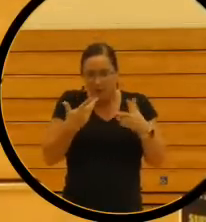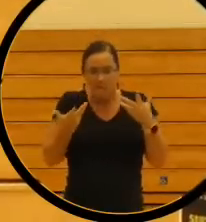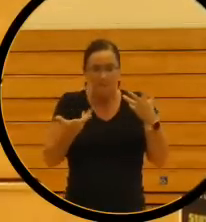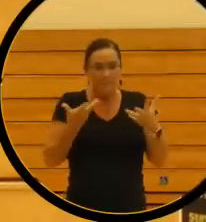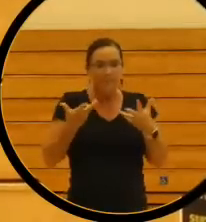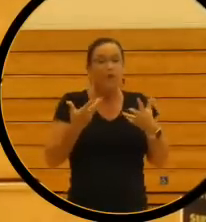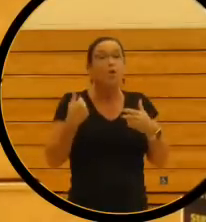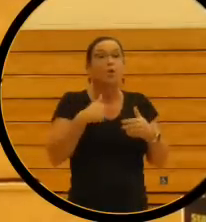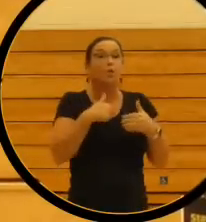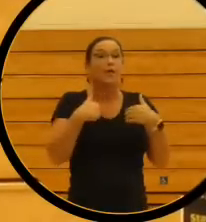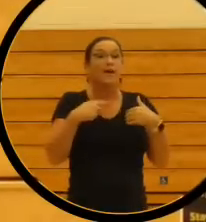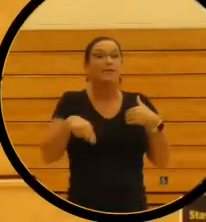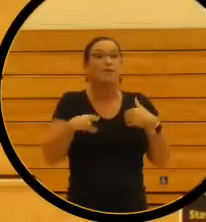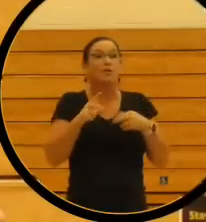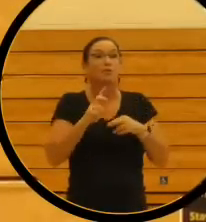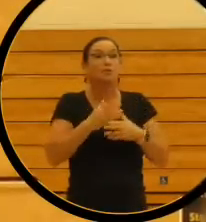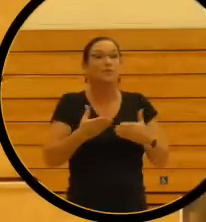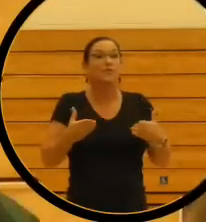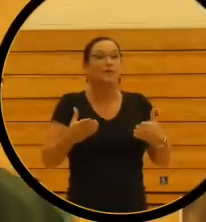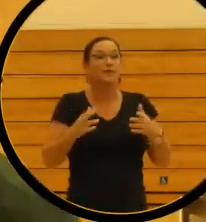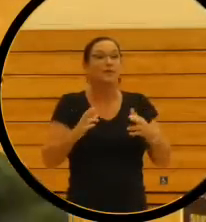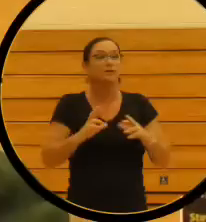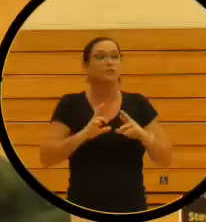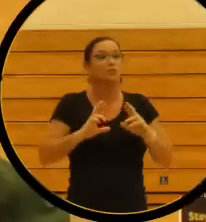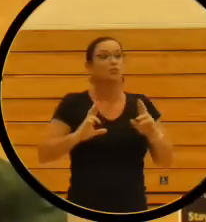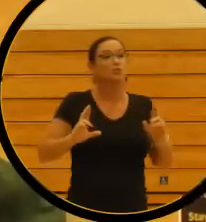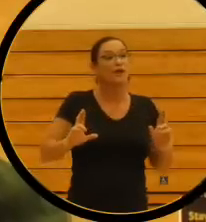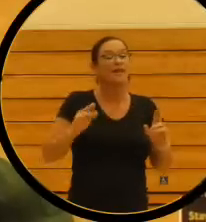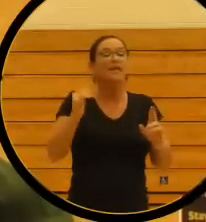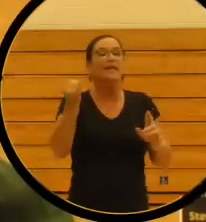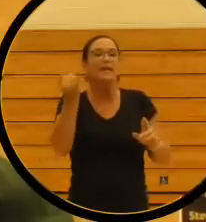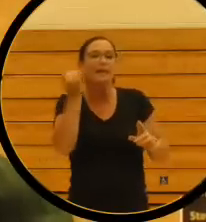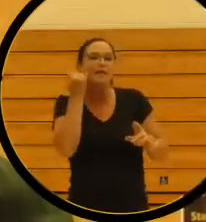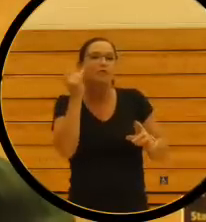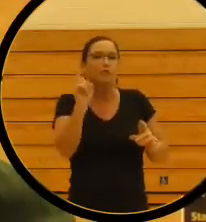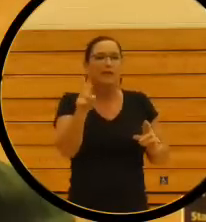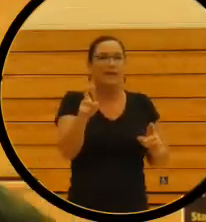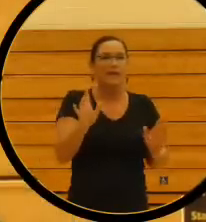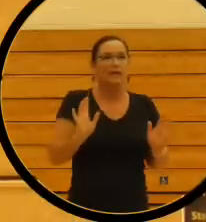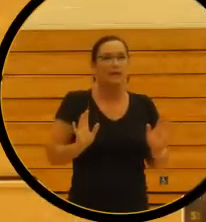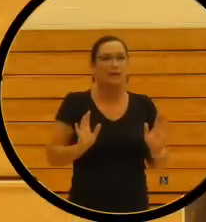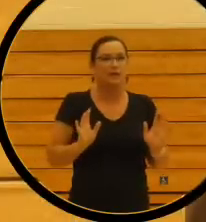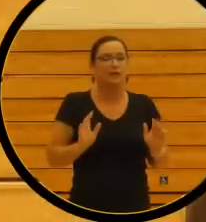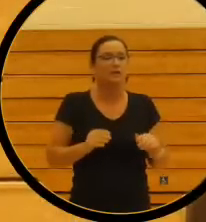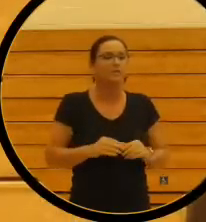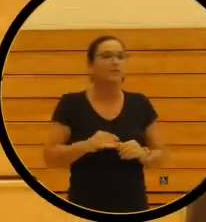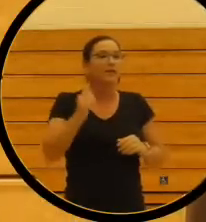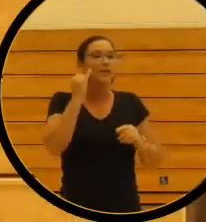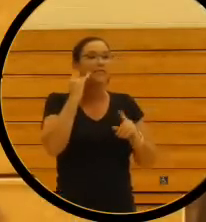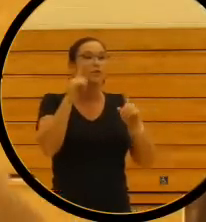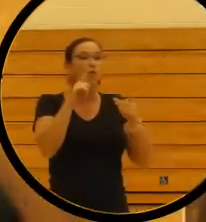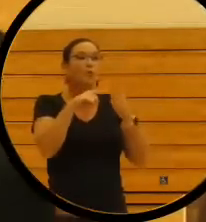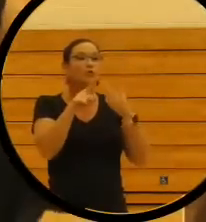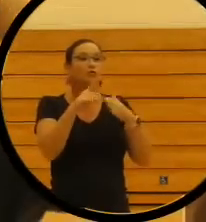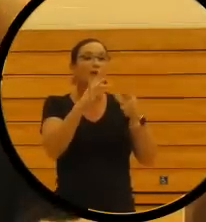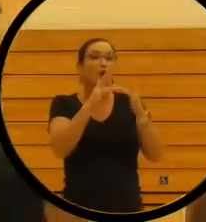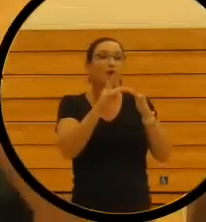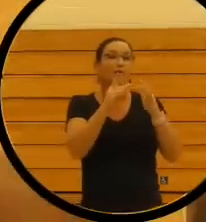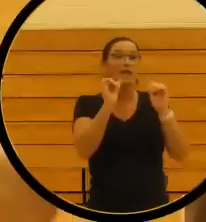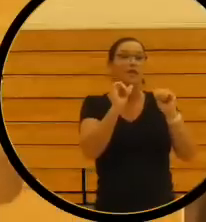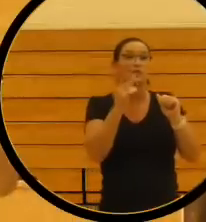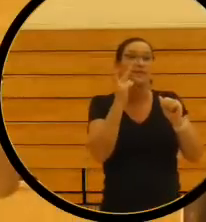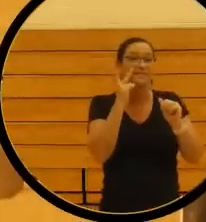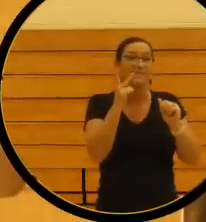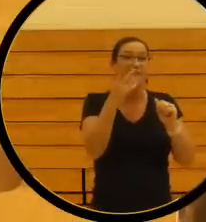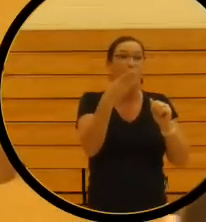our toolbox, but in case, that's right. So if you go online, you can get those